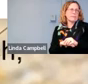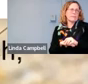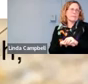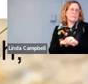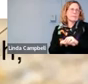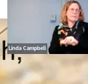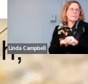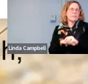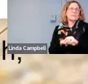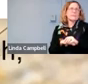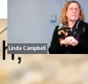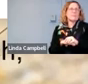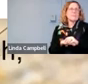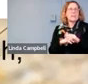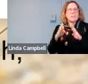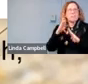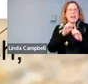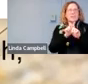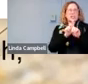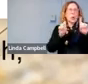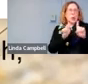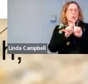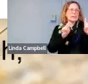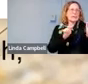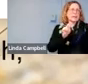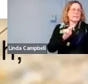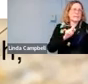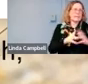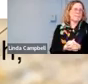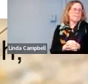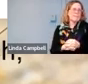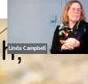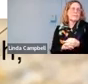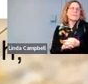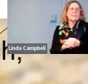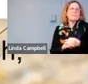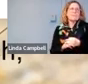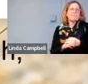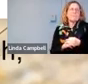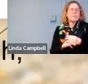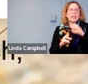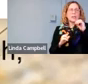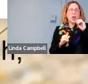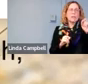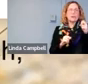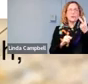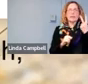it is self-reproducing. It basically clones itself.